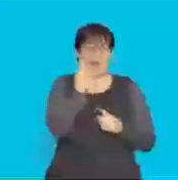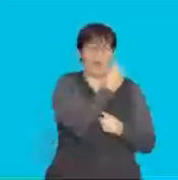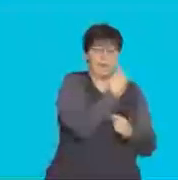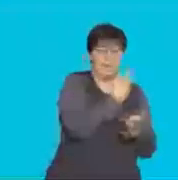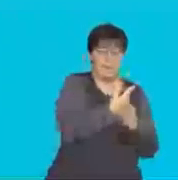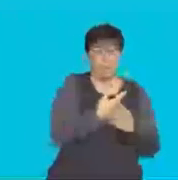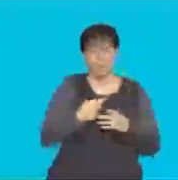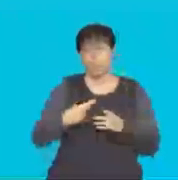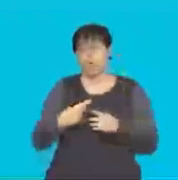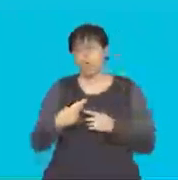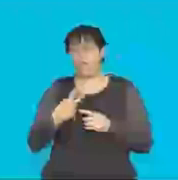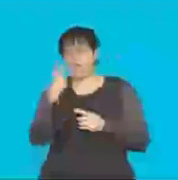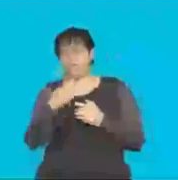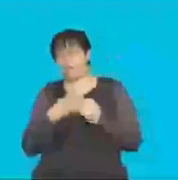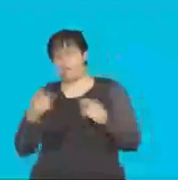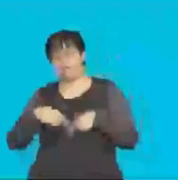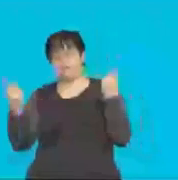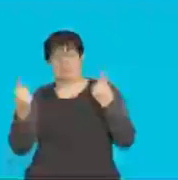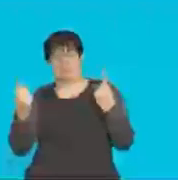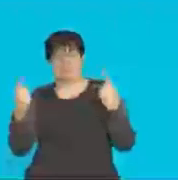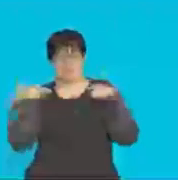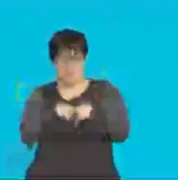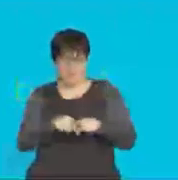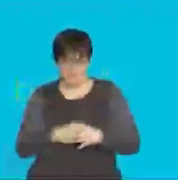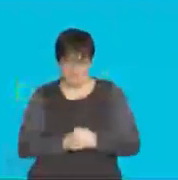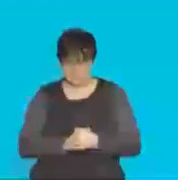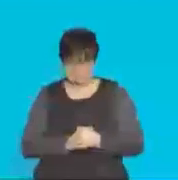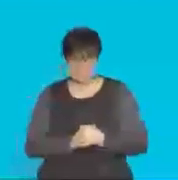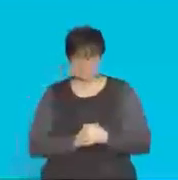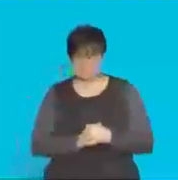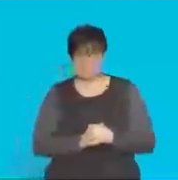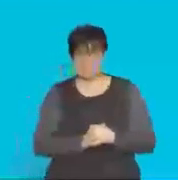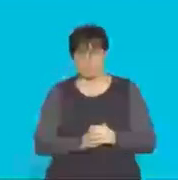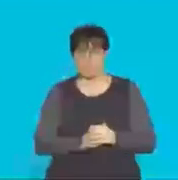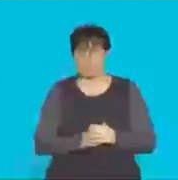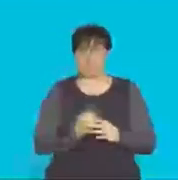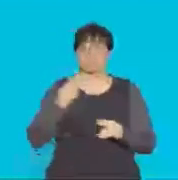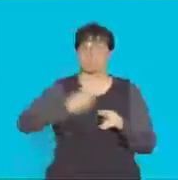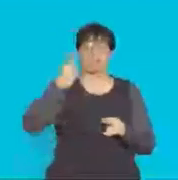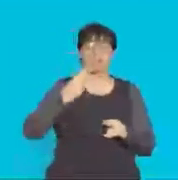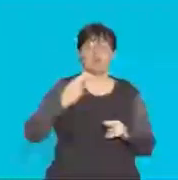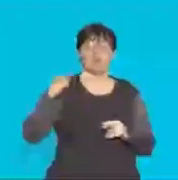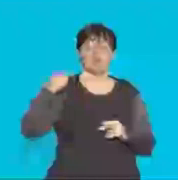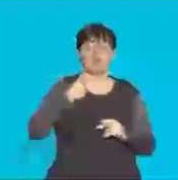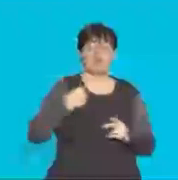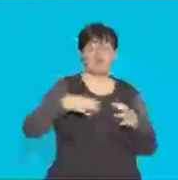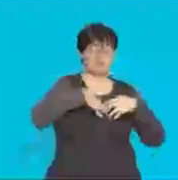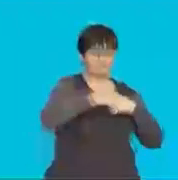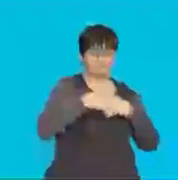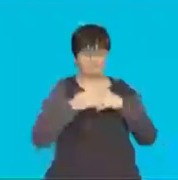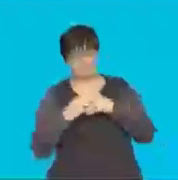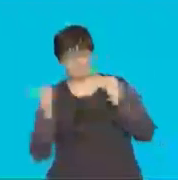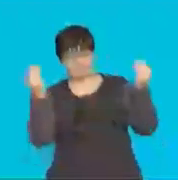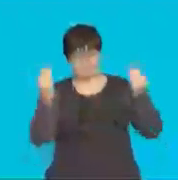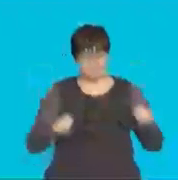homozygous or in a heterozygous combination of alleles. And finally, the genetic makeup of an organism.